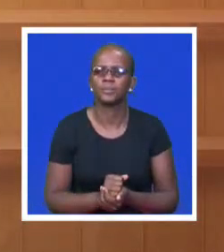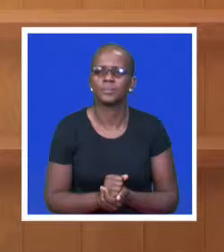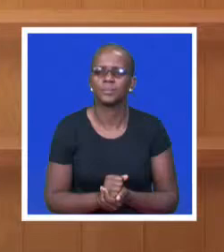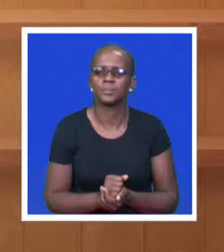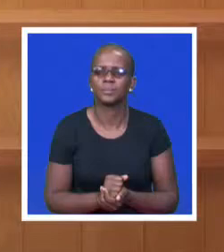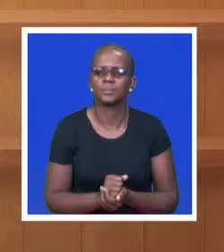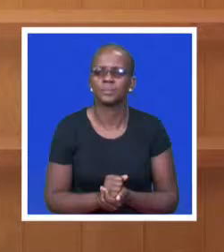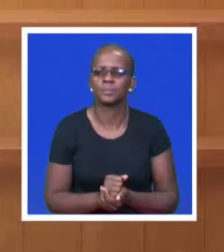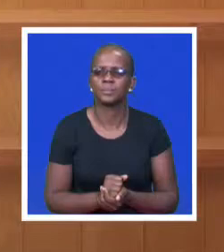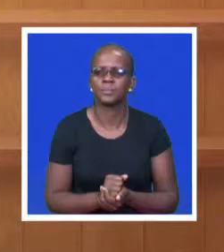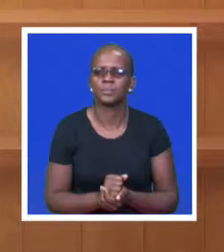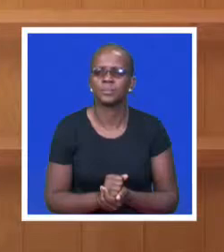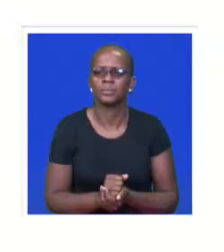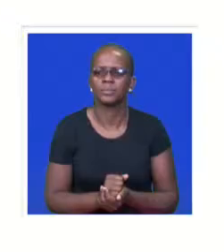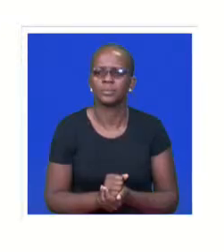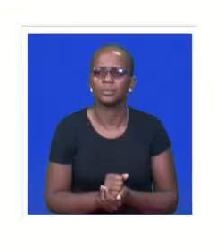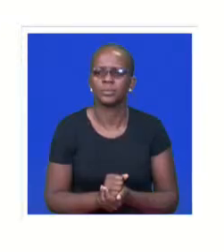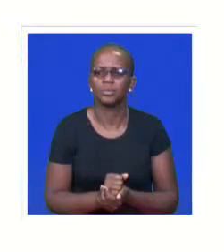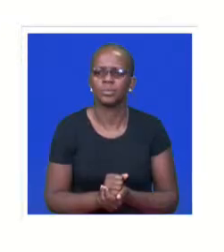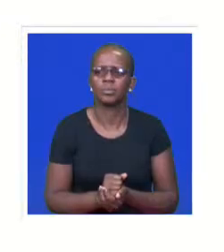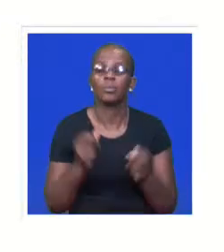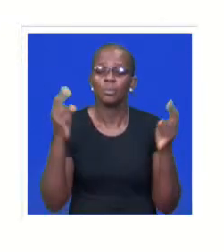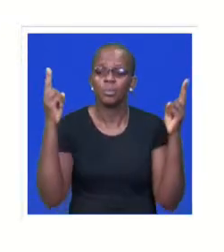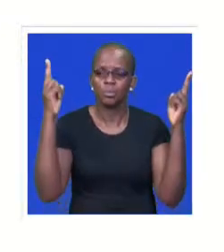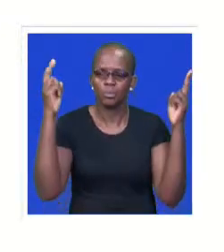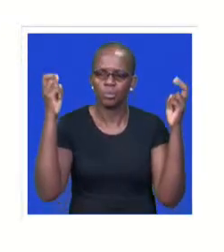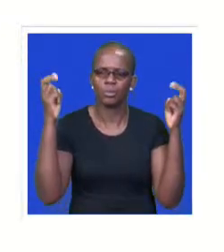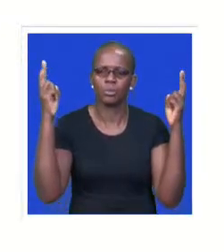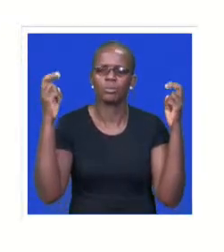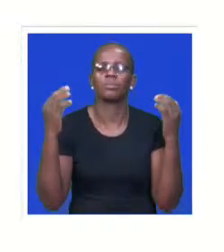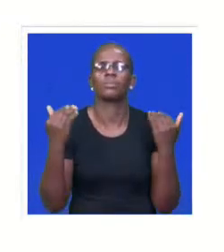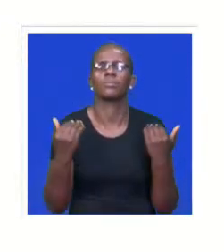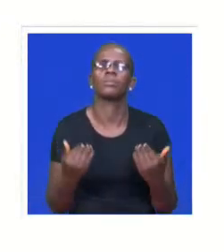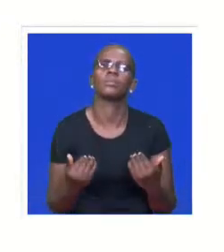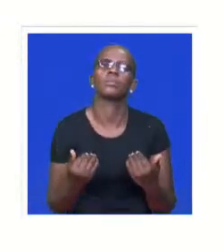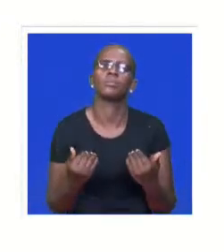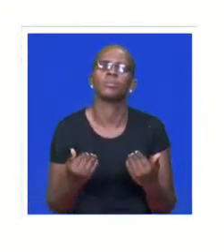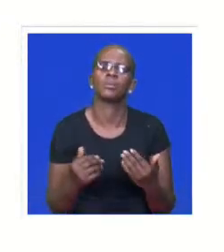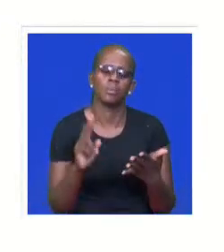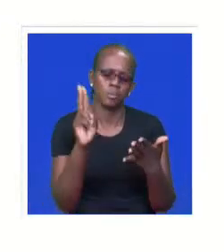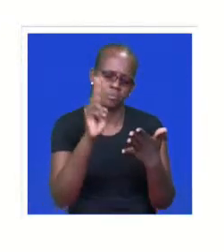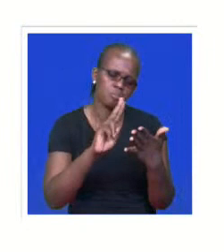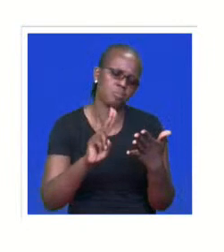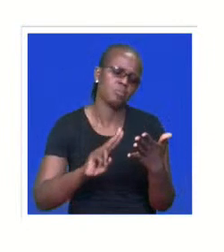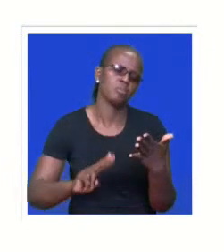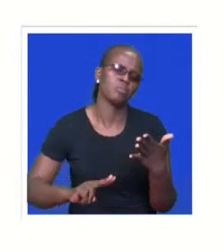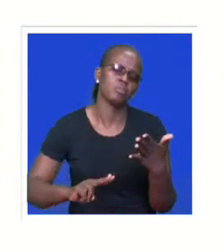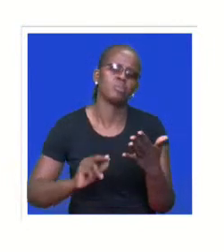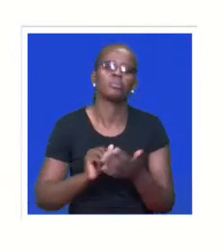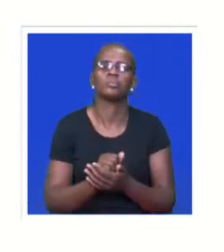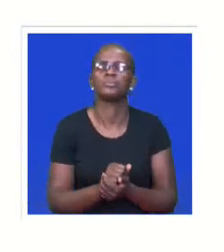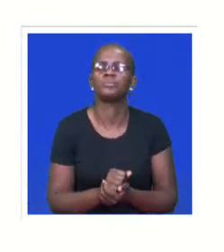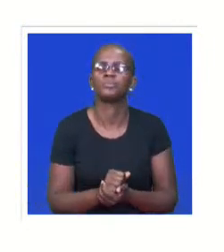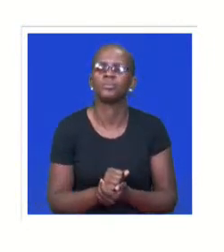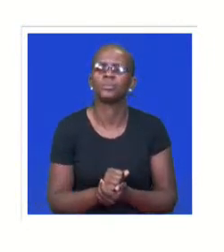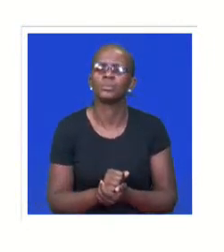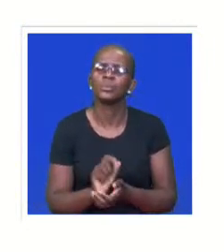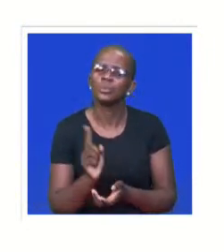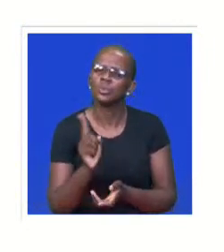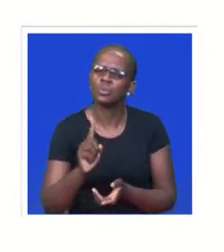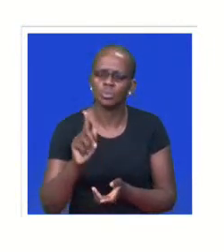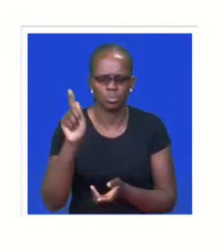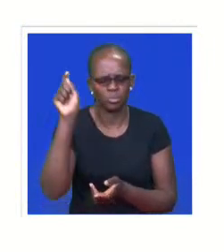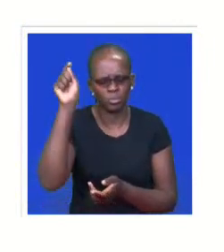a reading comprehension passage. What comes to your mind when I speak of a reading